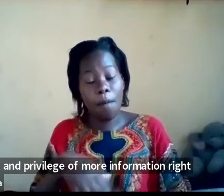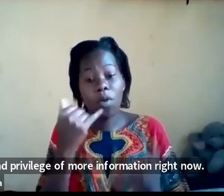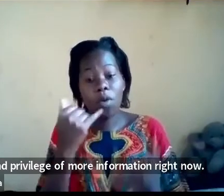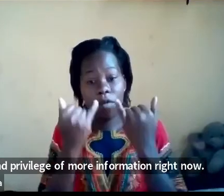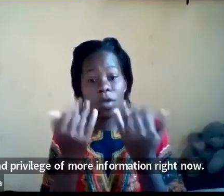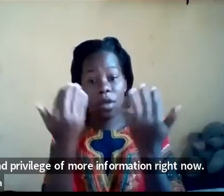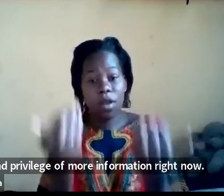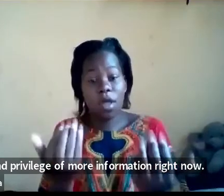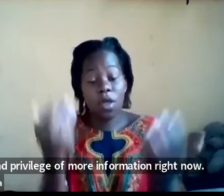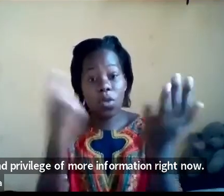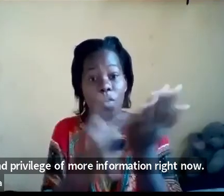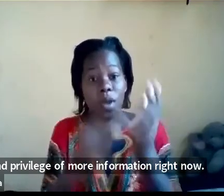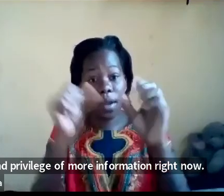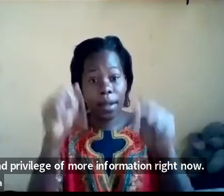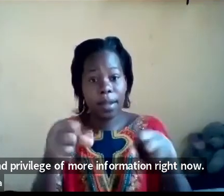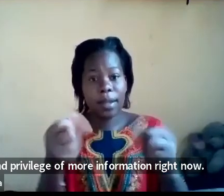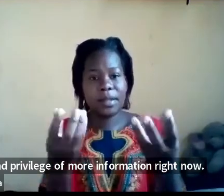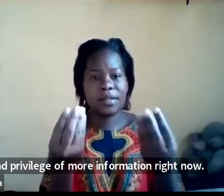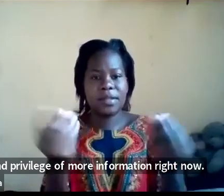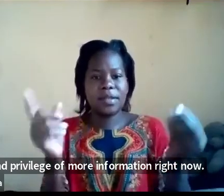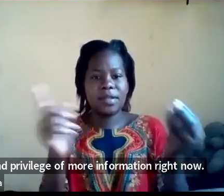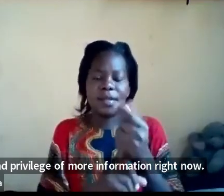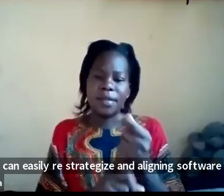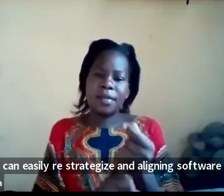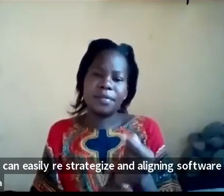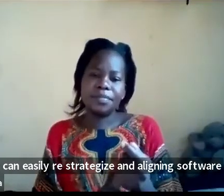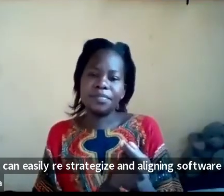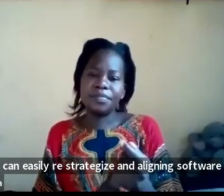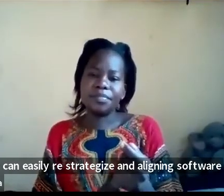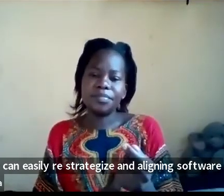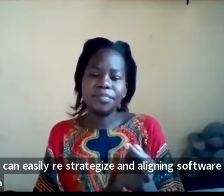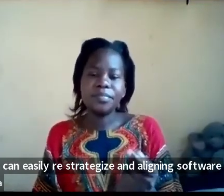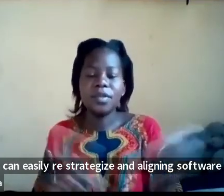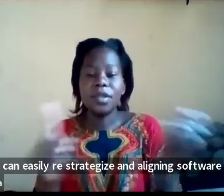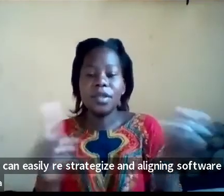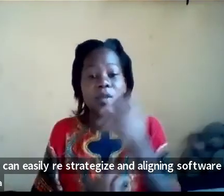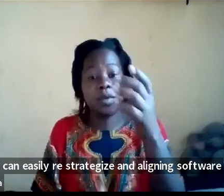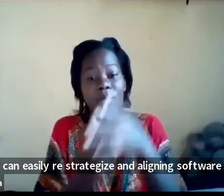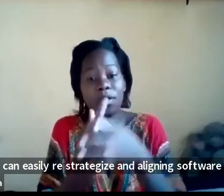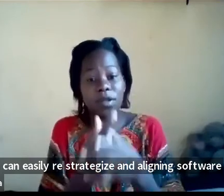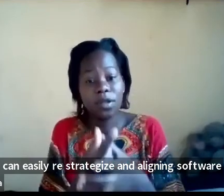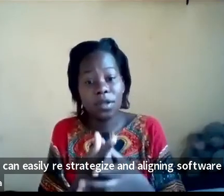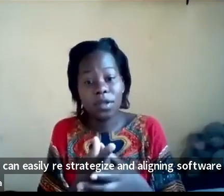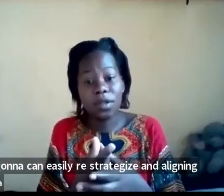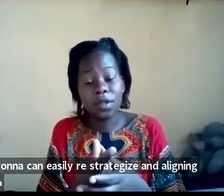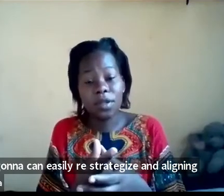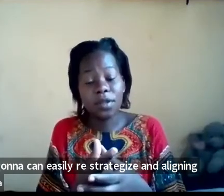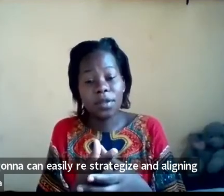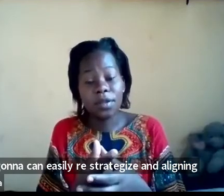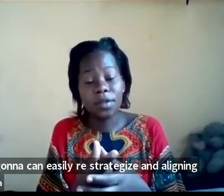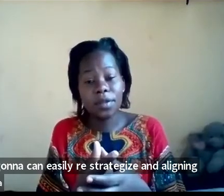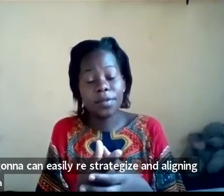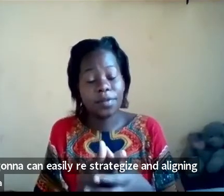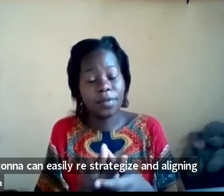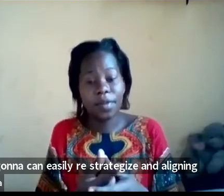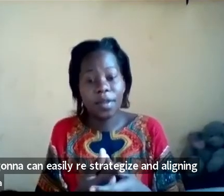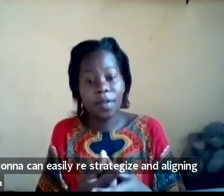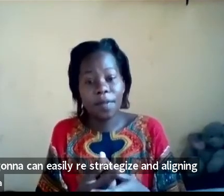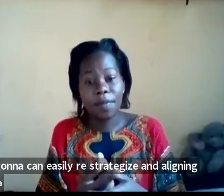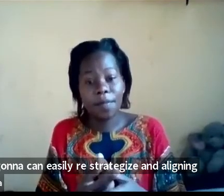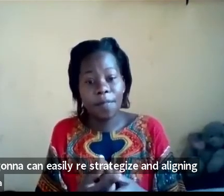can easily re-strategize and align itself to the opportunities emerging in the renewable energy sector, and there are so